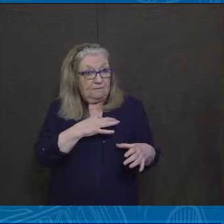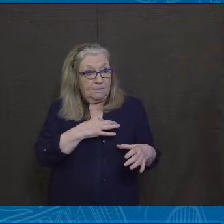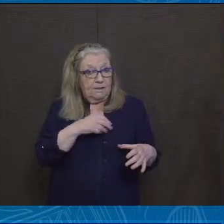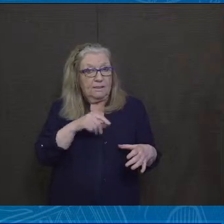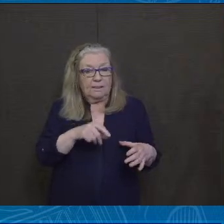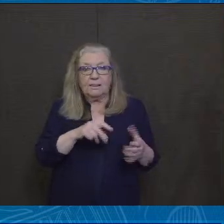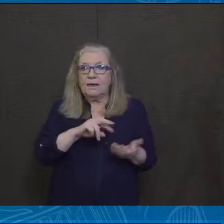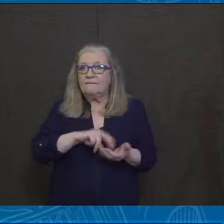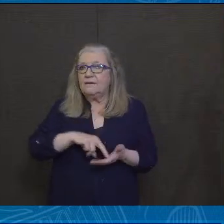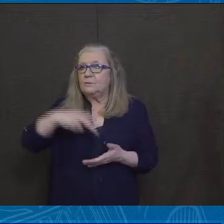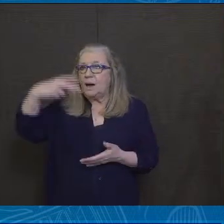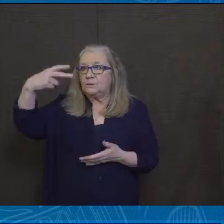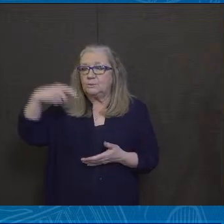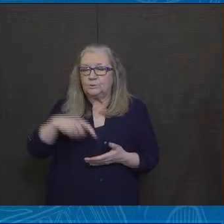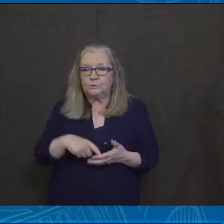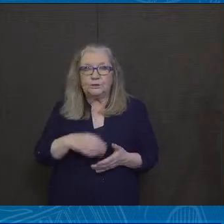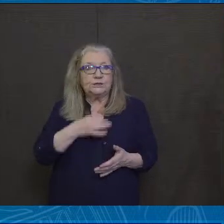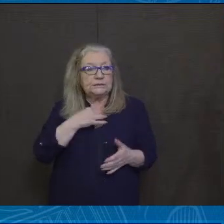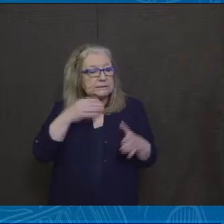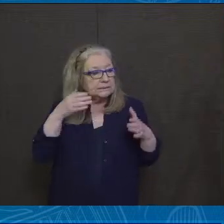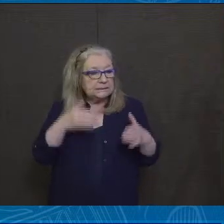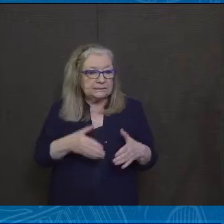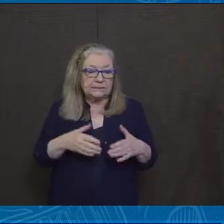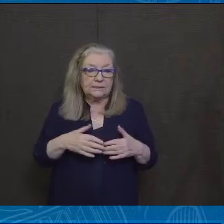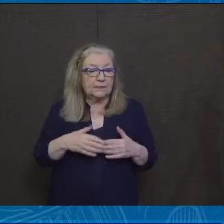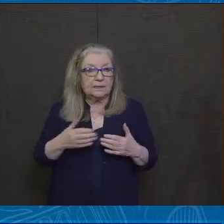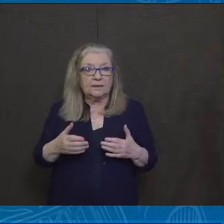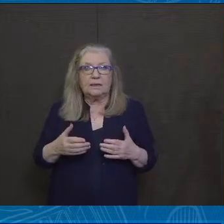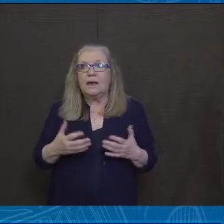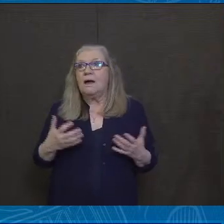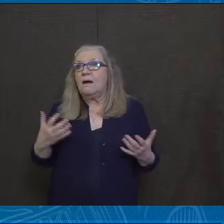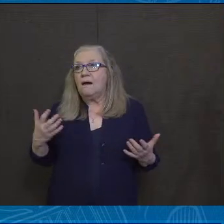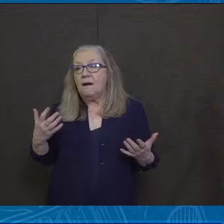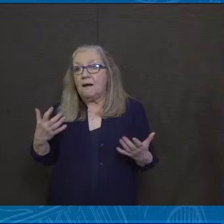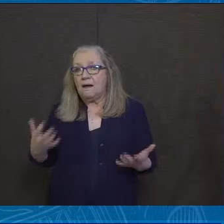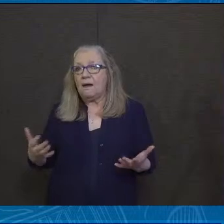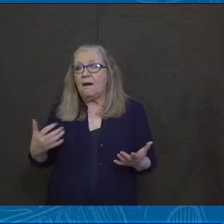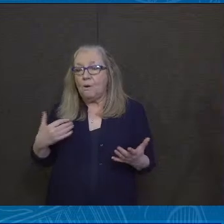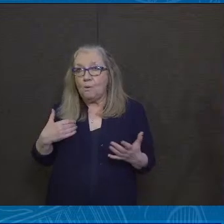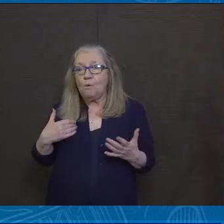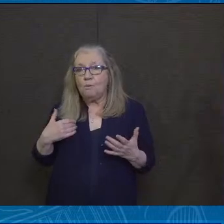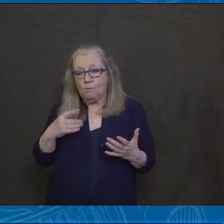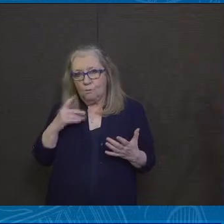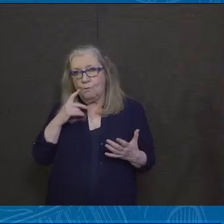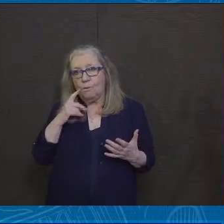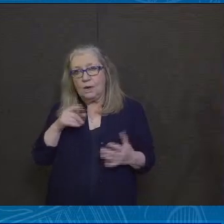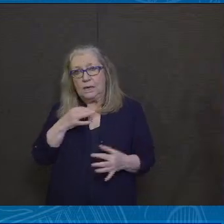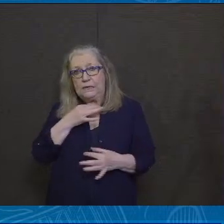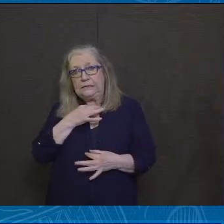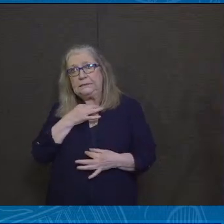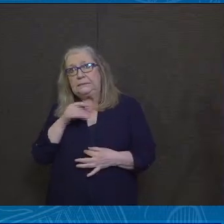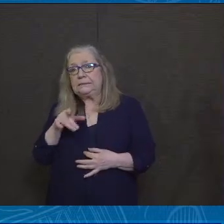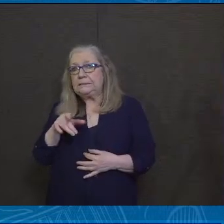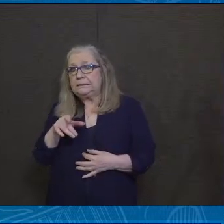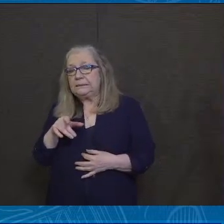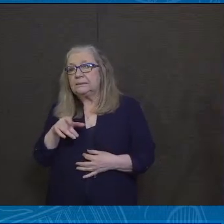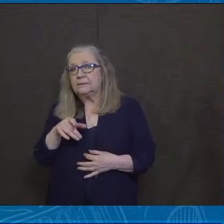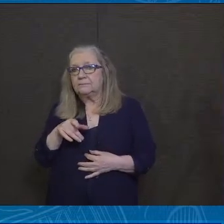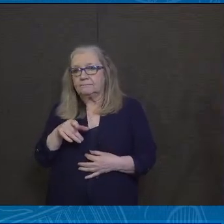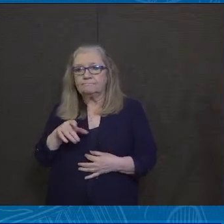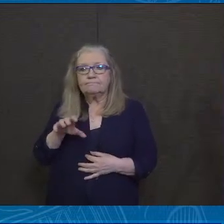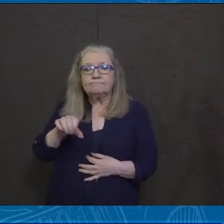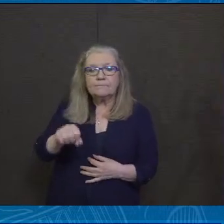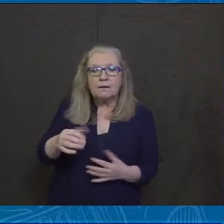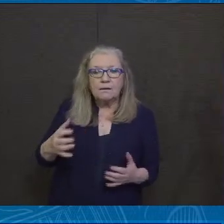management. She will share opportunities and practices for identifying risk and building resilience. That